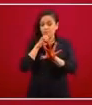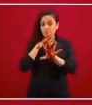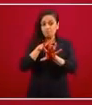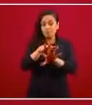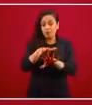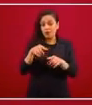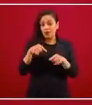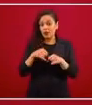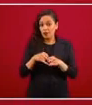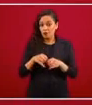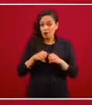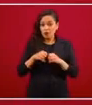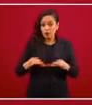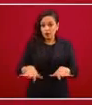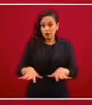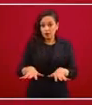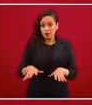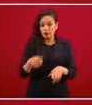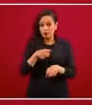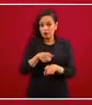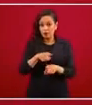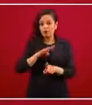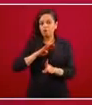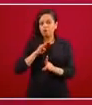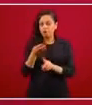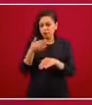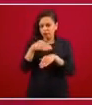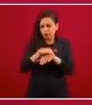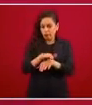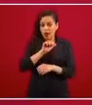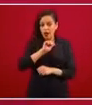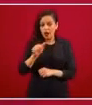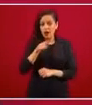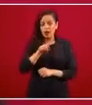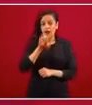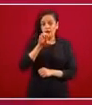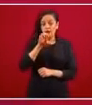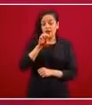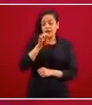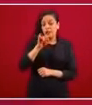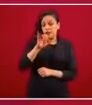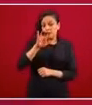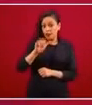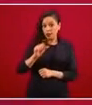I have said several times that these